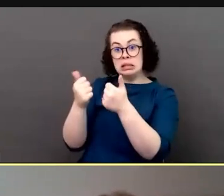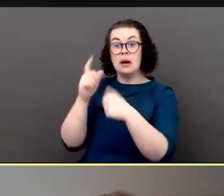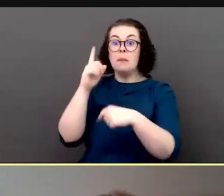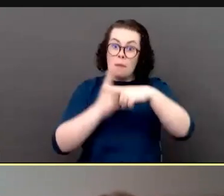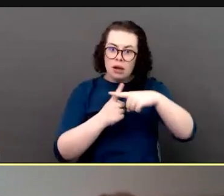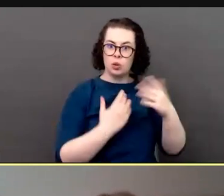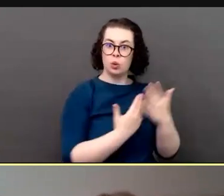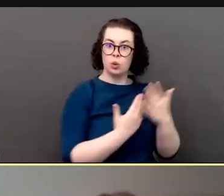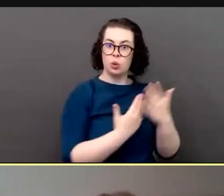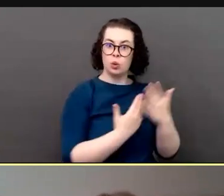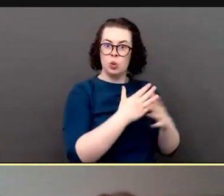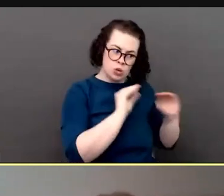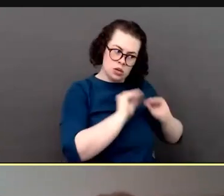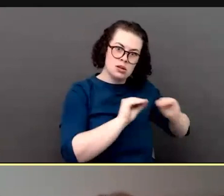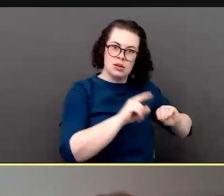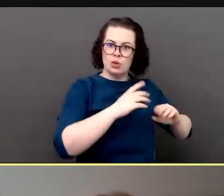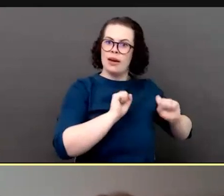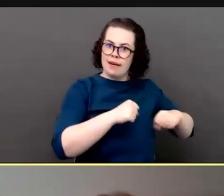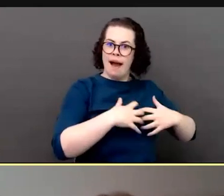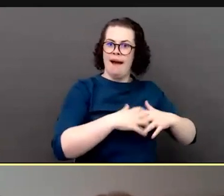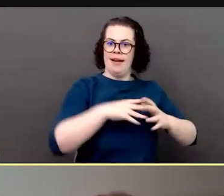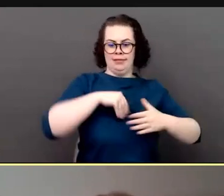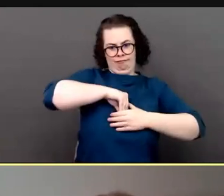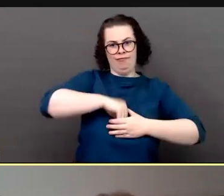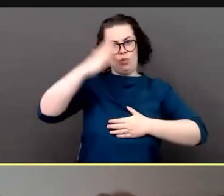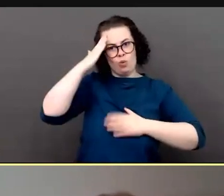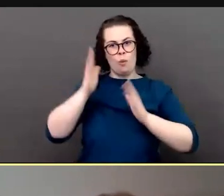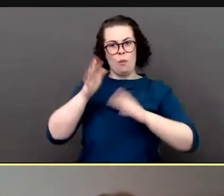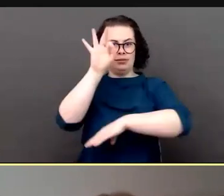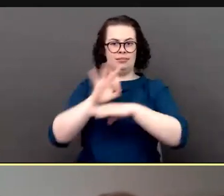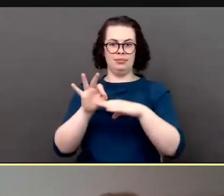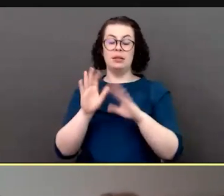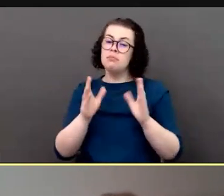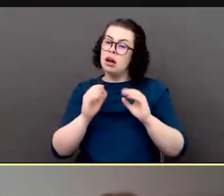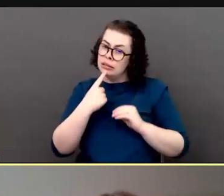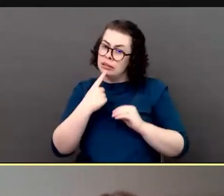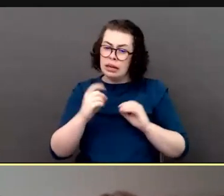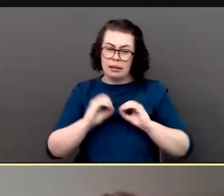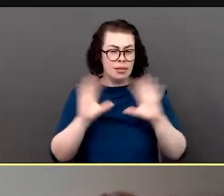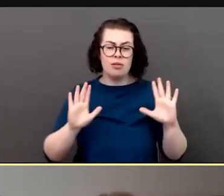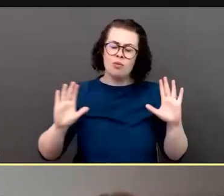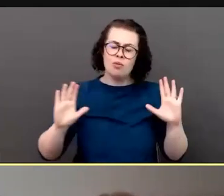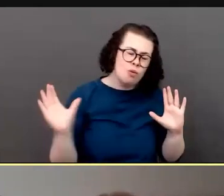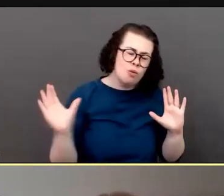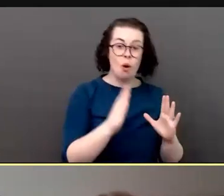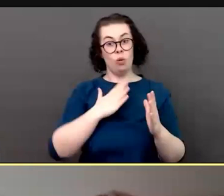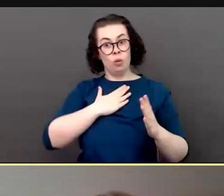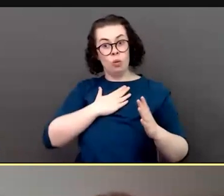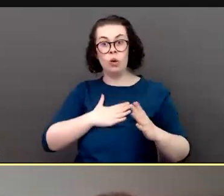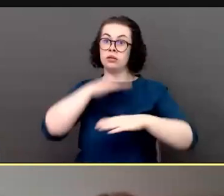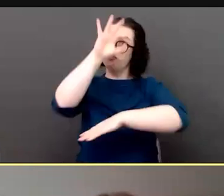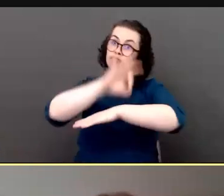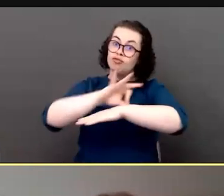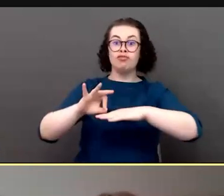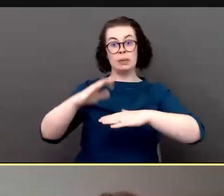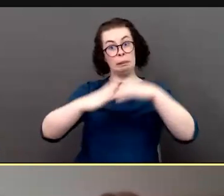be very clear. Built environment professionals need these skills in the EU, and this document provides a good